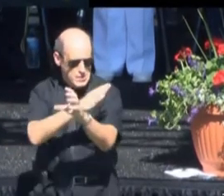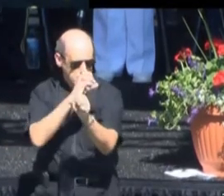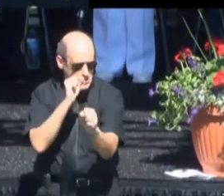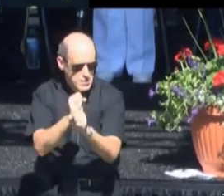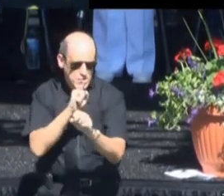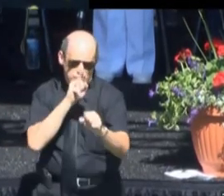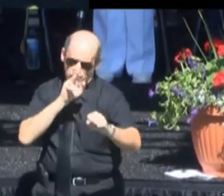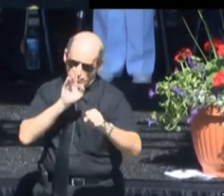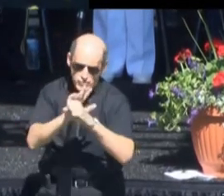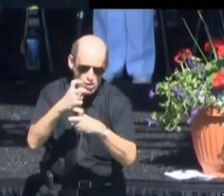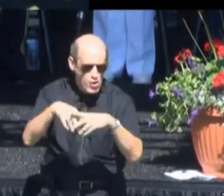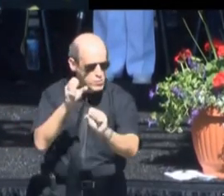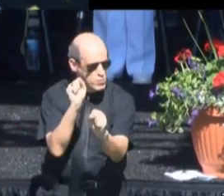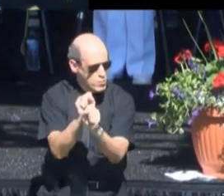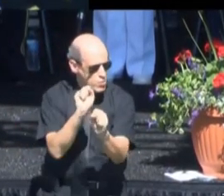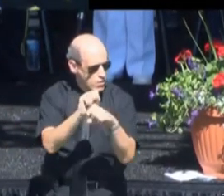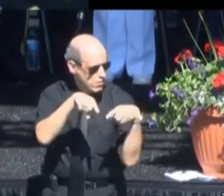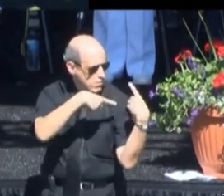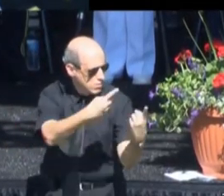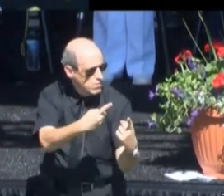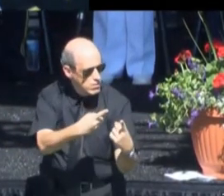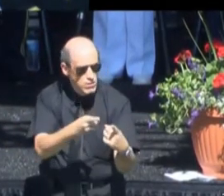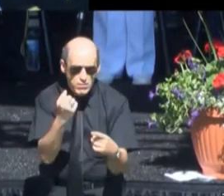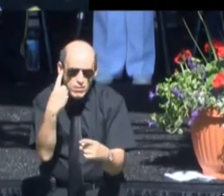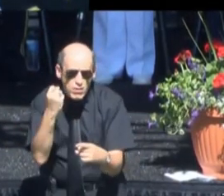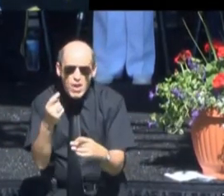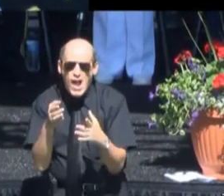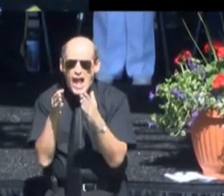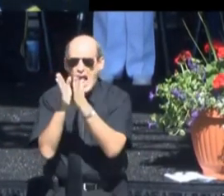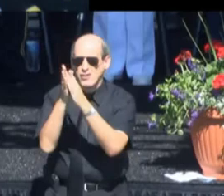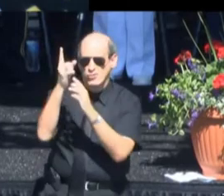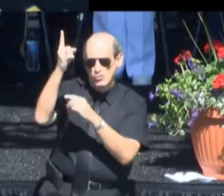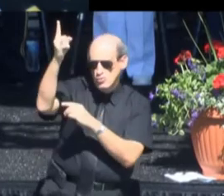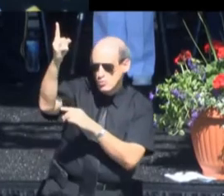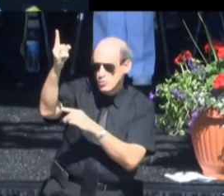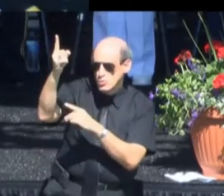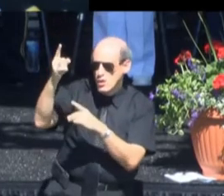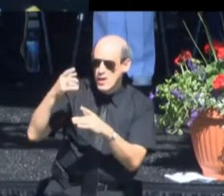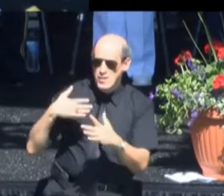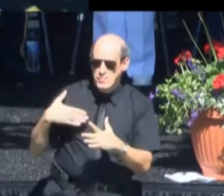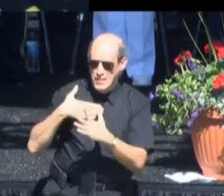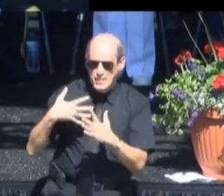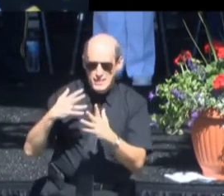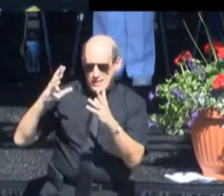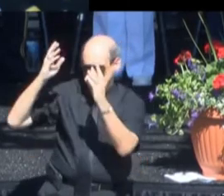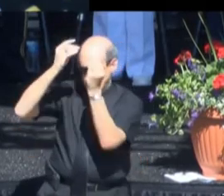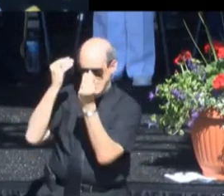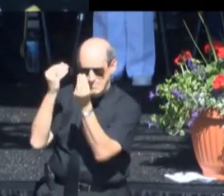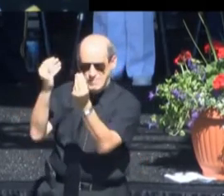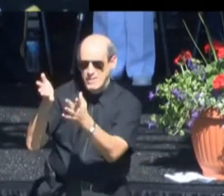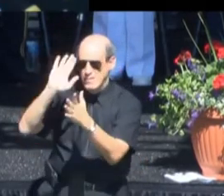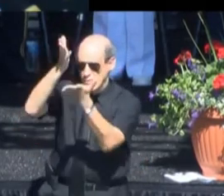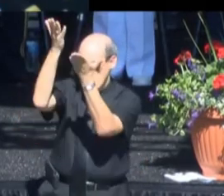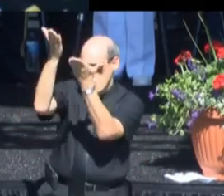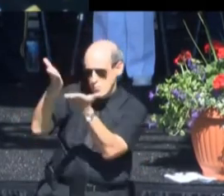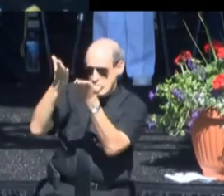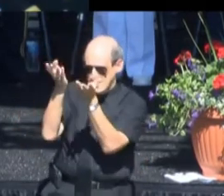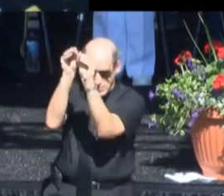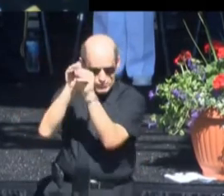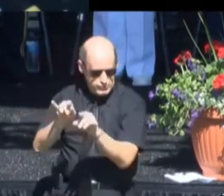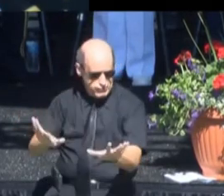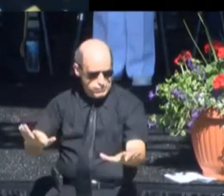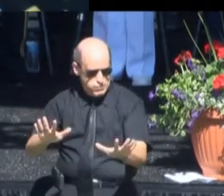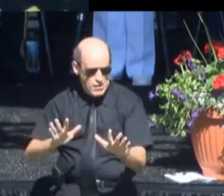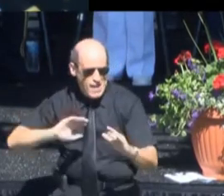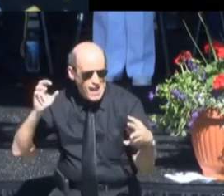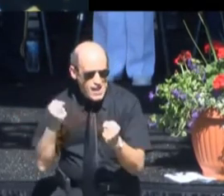hard work. As we do so, I would ask you, O God, to surround this event with your presence. May all we say and do